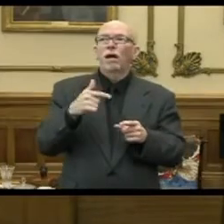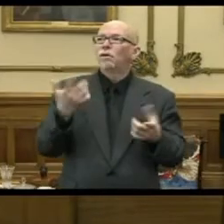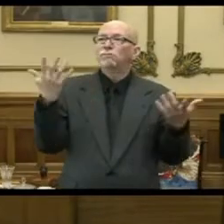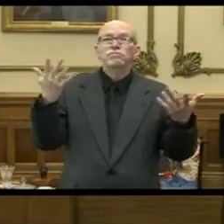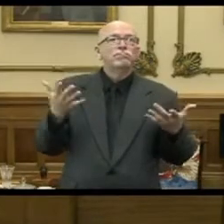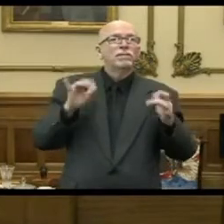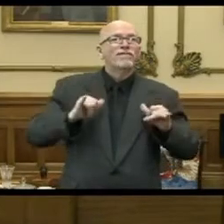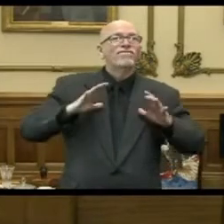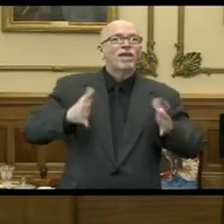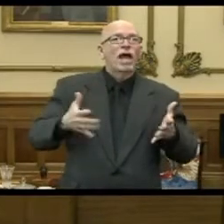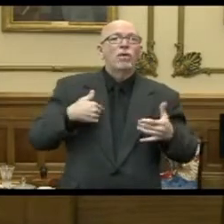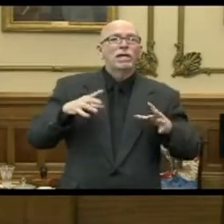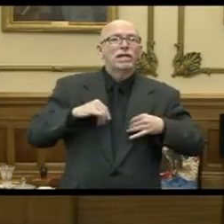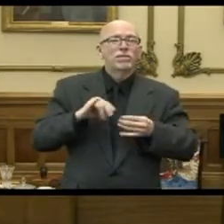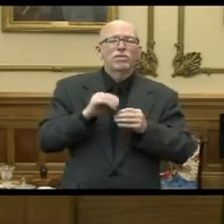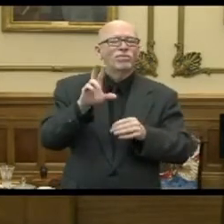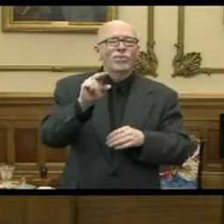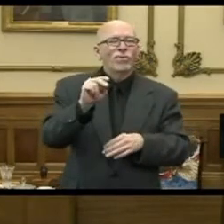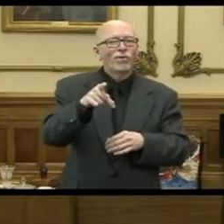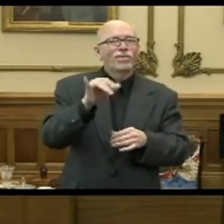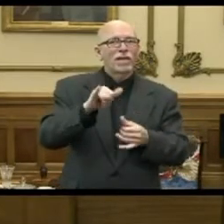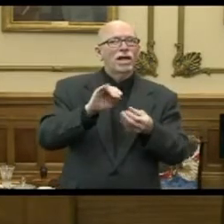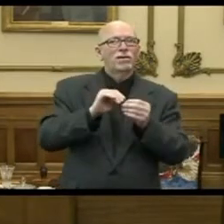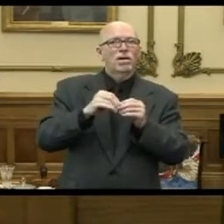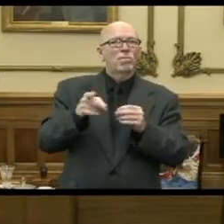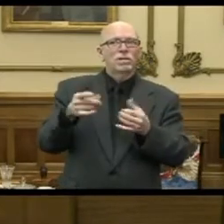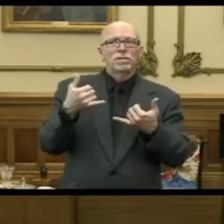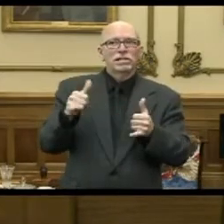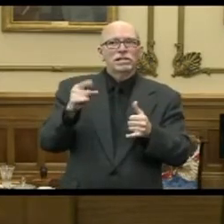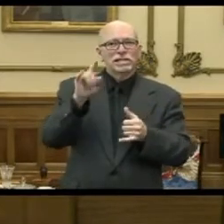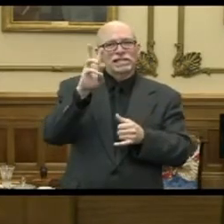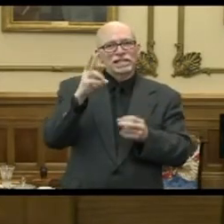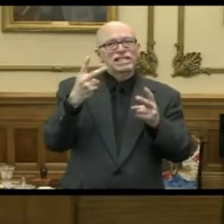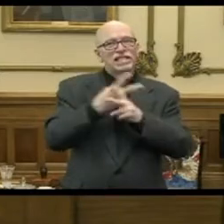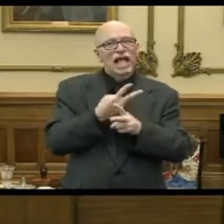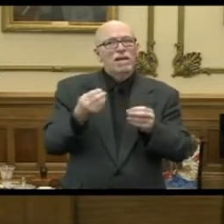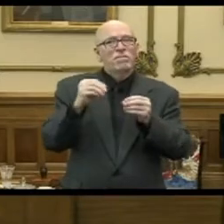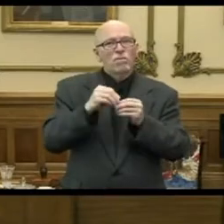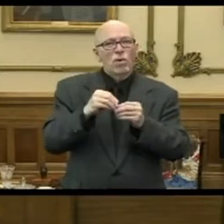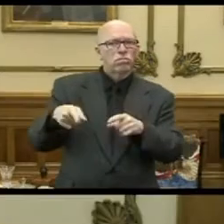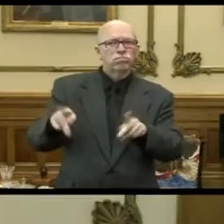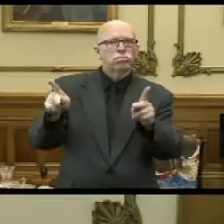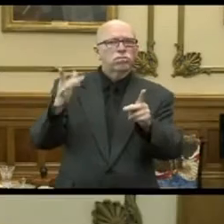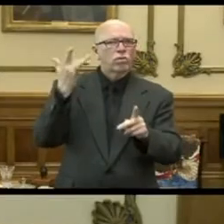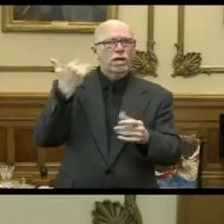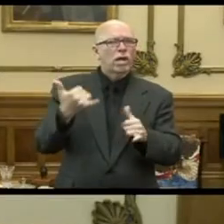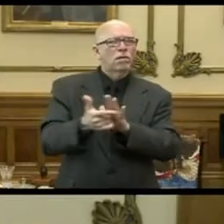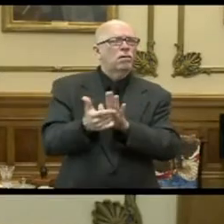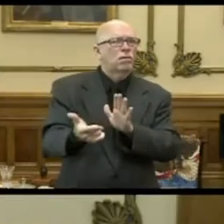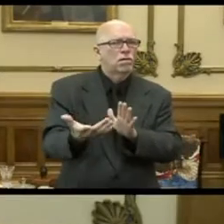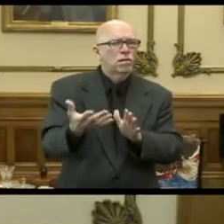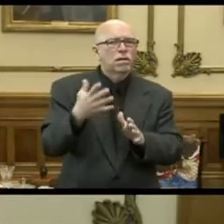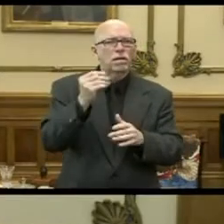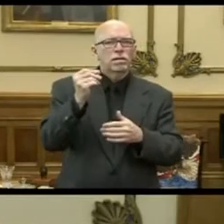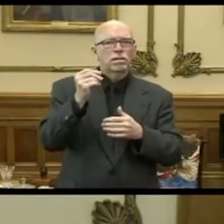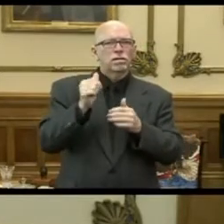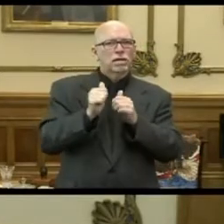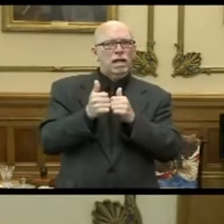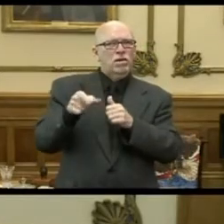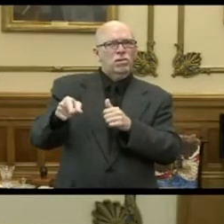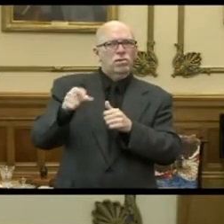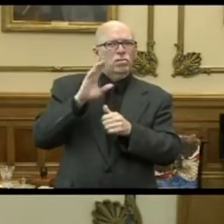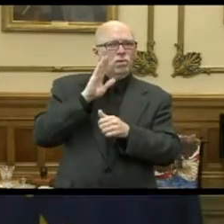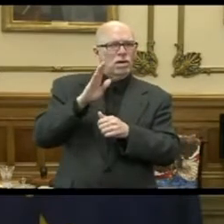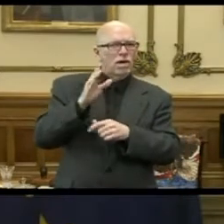number. This, for example, is significantly deadlier, almost 6 times deadlier than seasonal flu. The state-sponsored study conducted